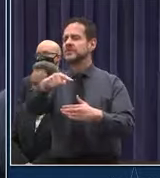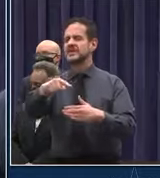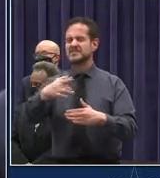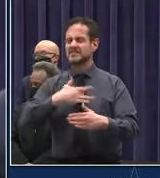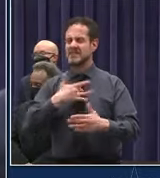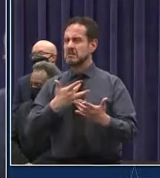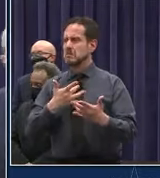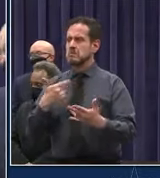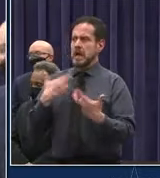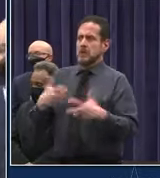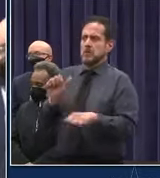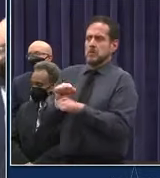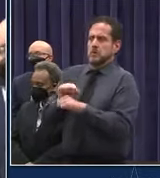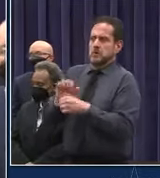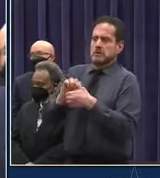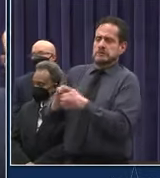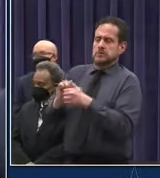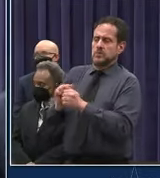primarily in